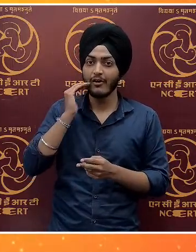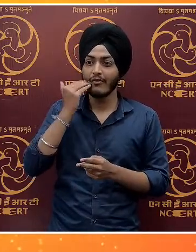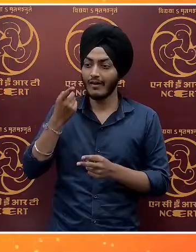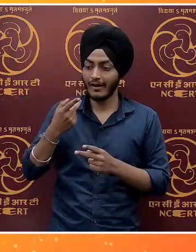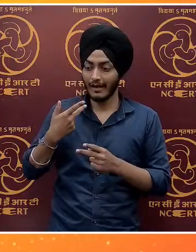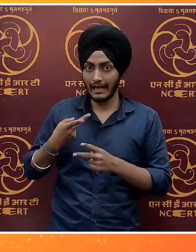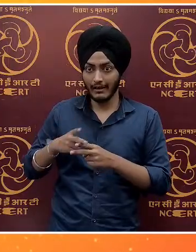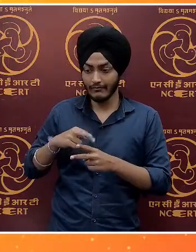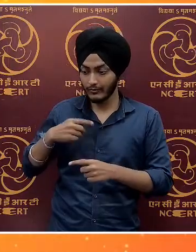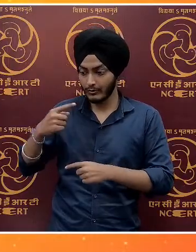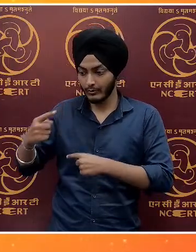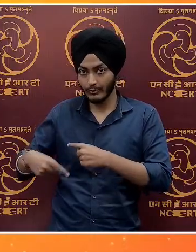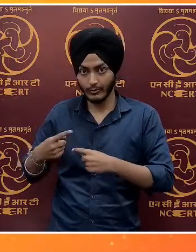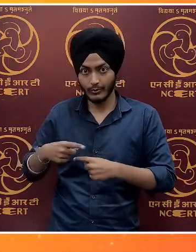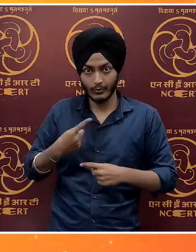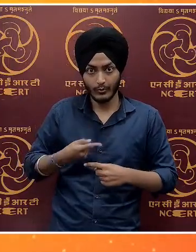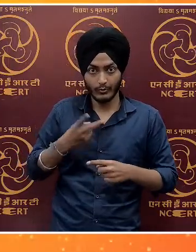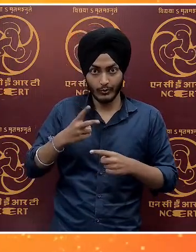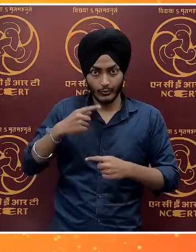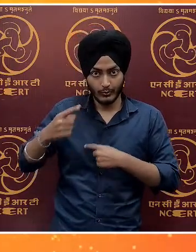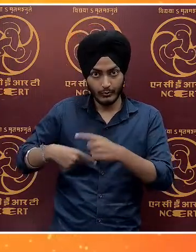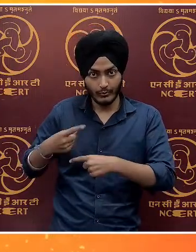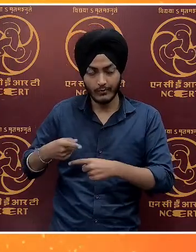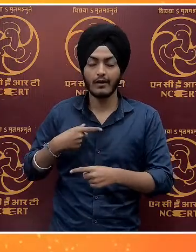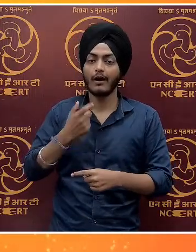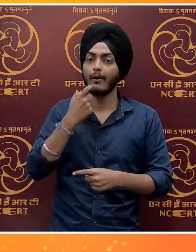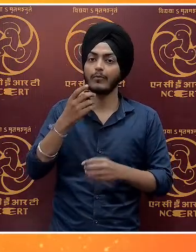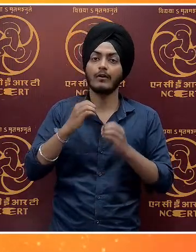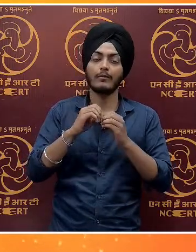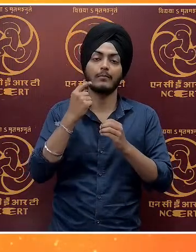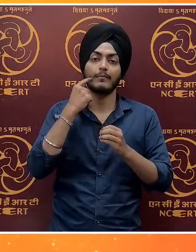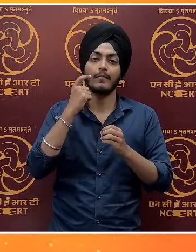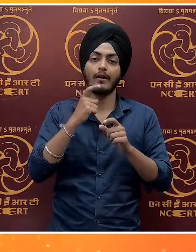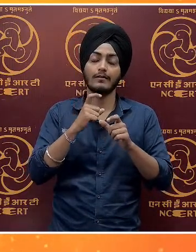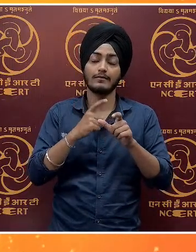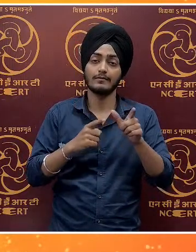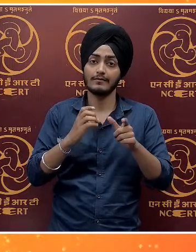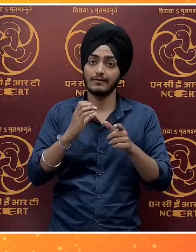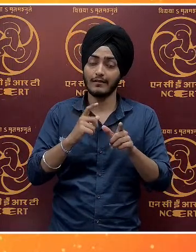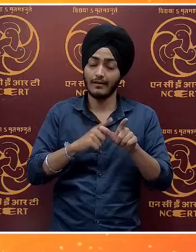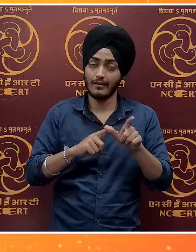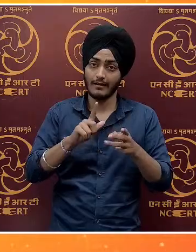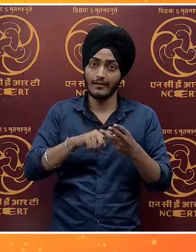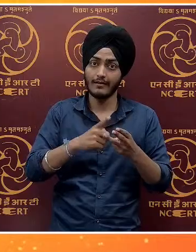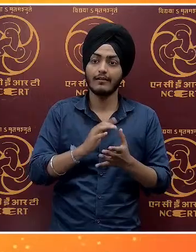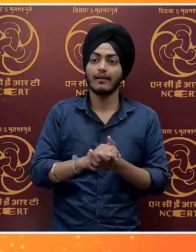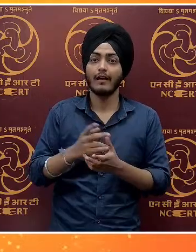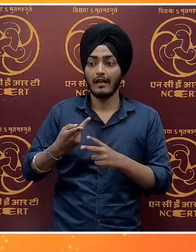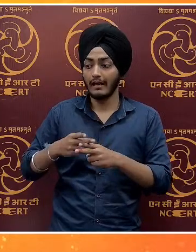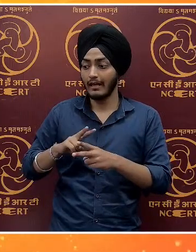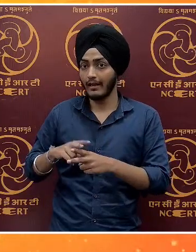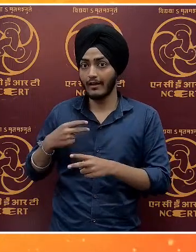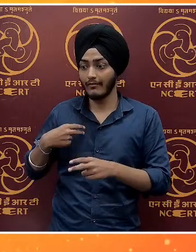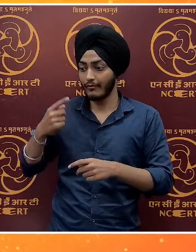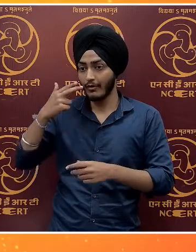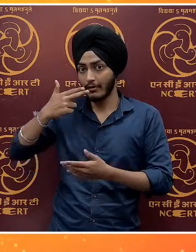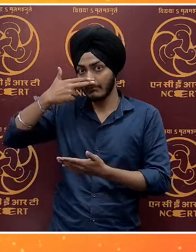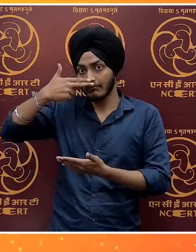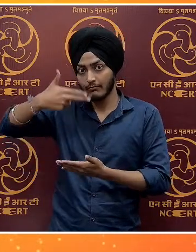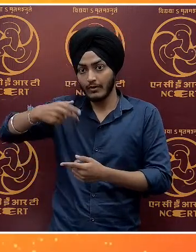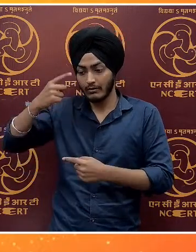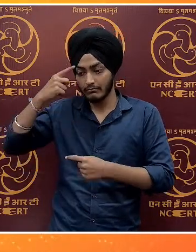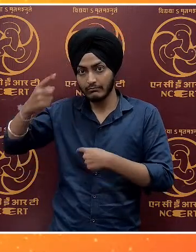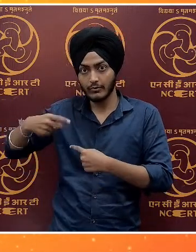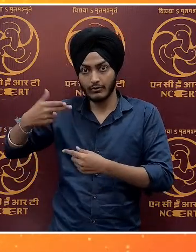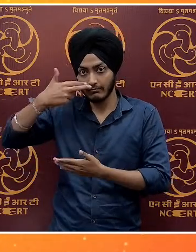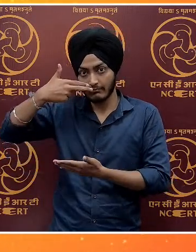wheels, we call it bicycle, and if it runs on fuel, we call it motorcycle. Okay. And